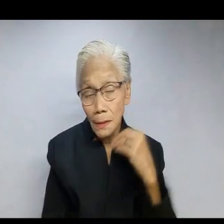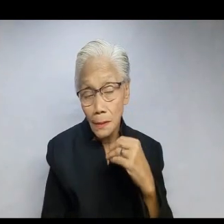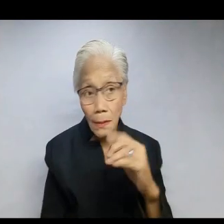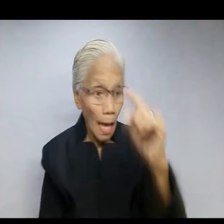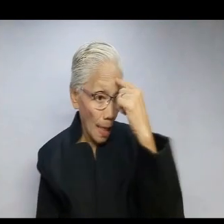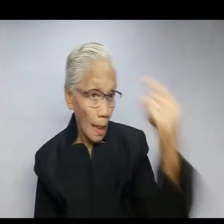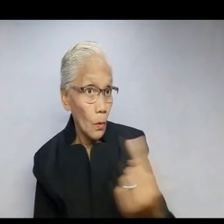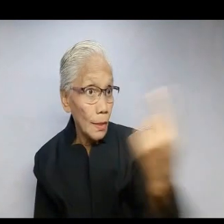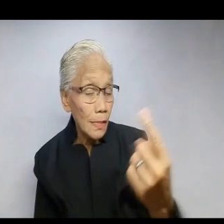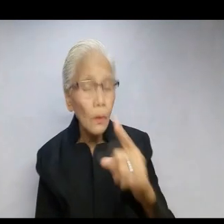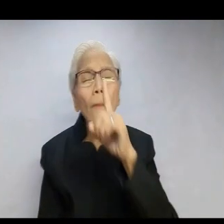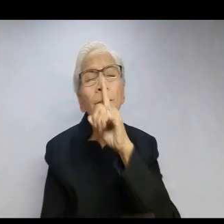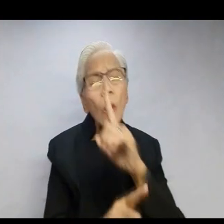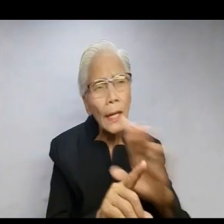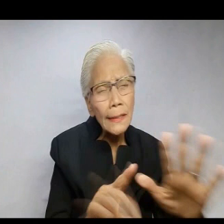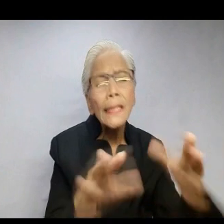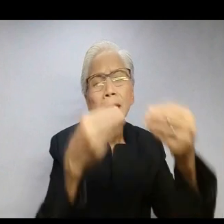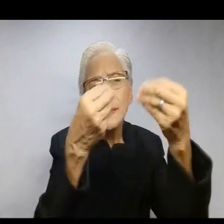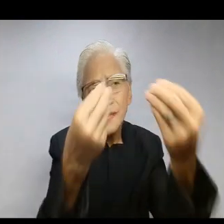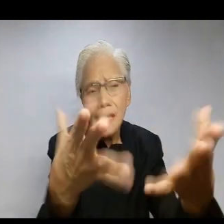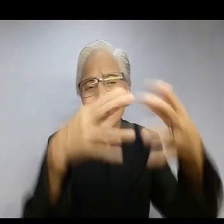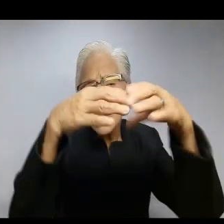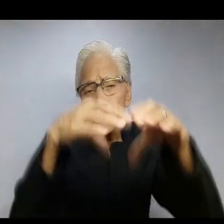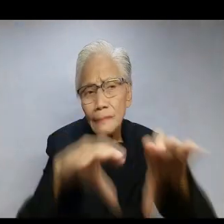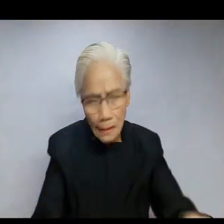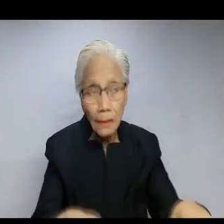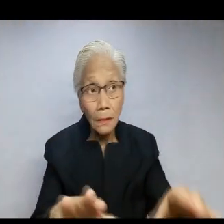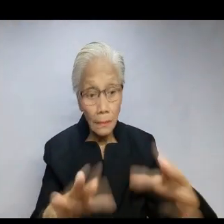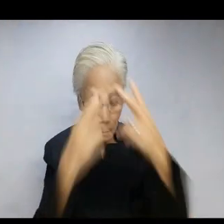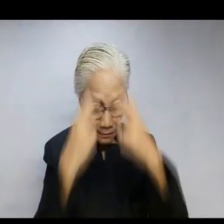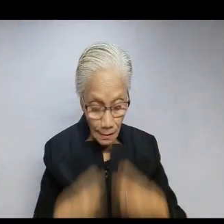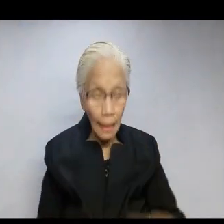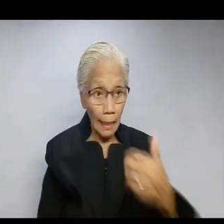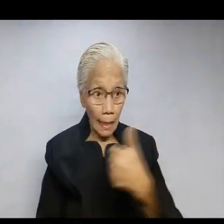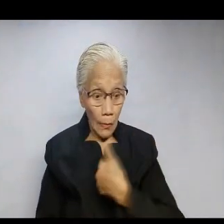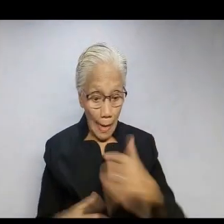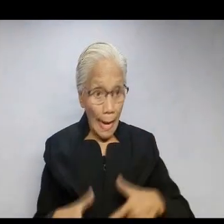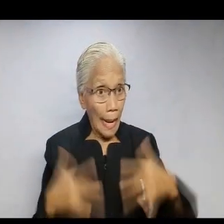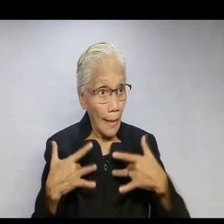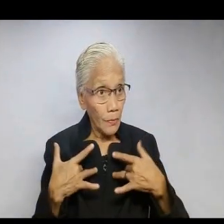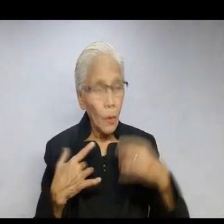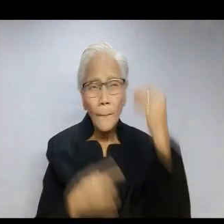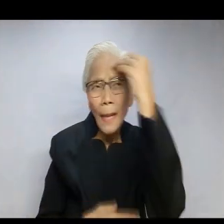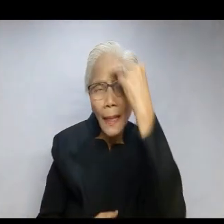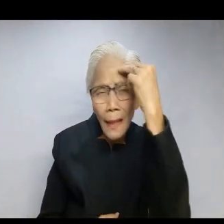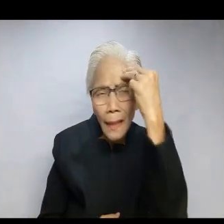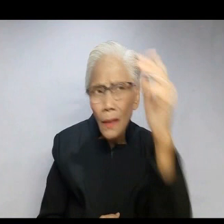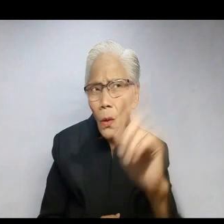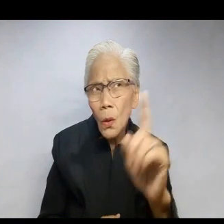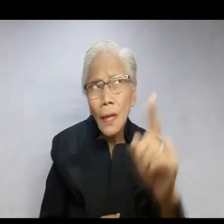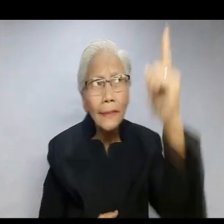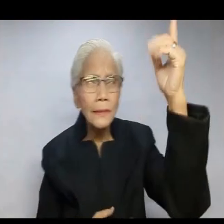experience. Aloneness or solitude gives us a chance to reflect on our lives, to